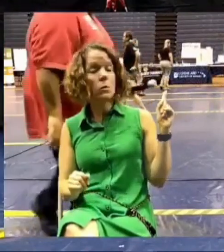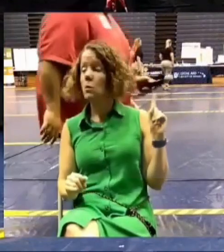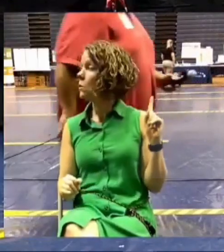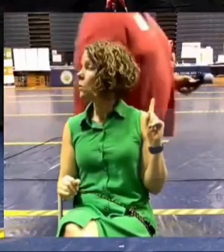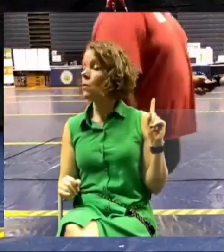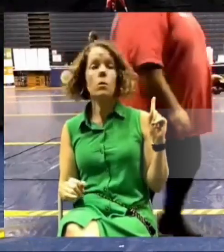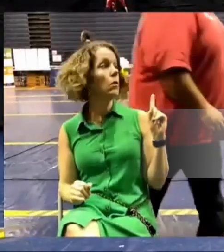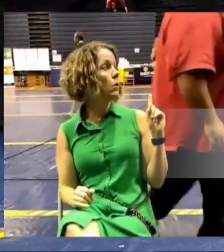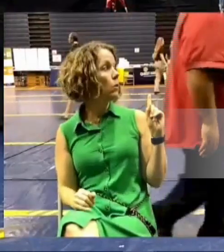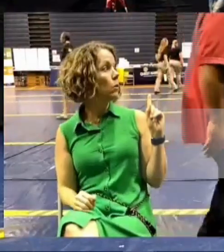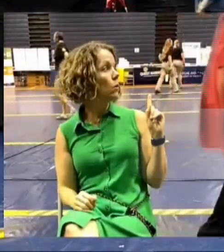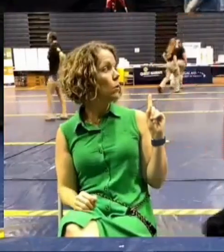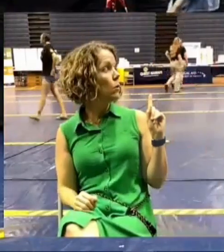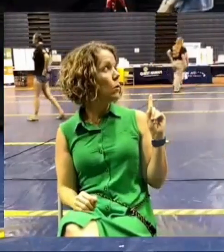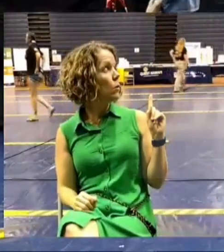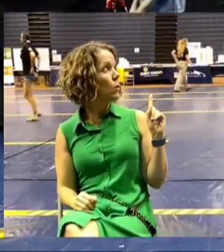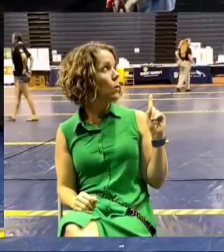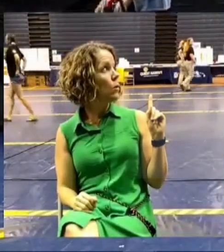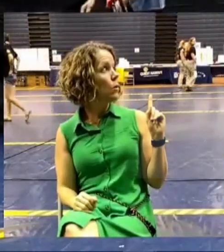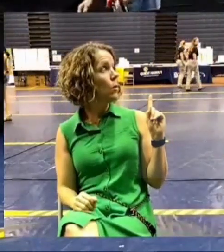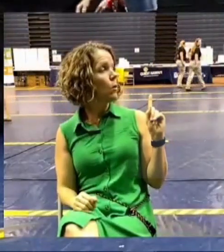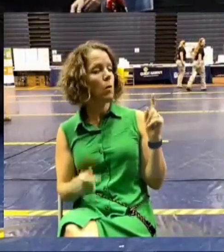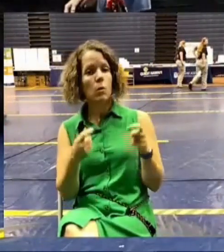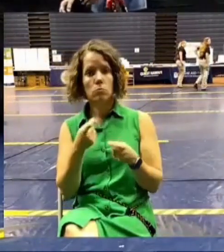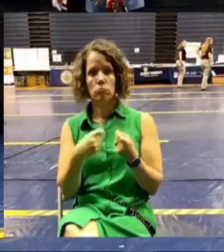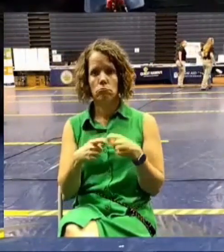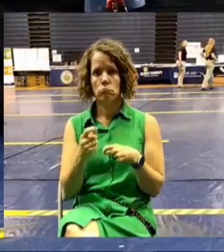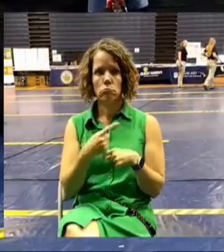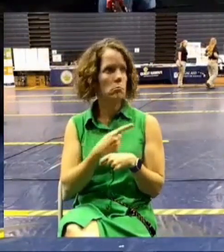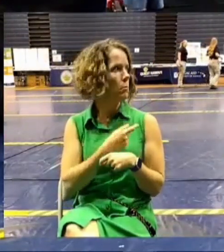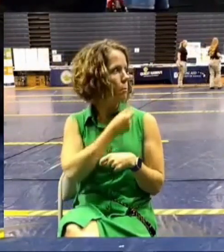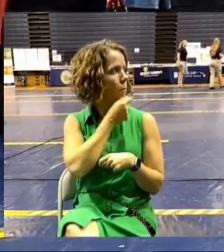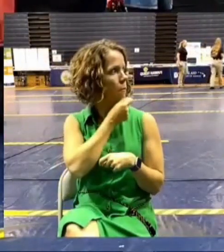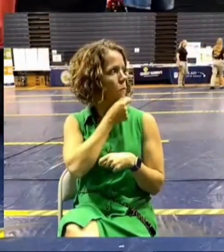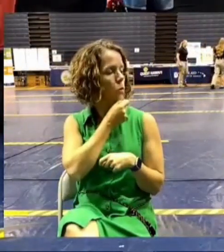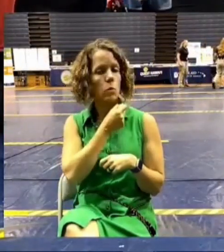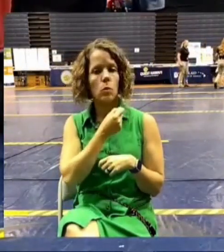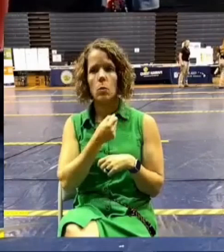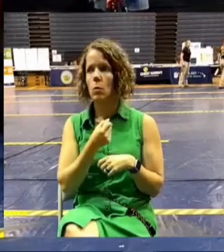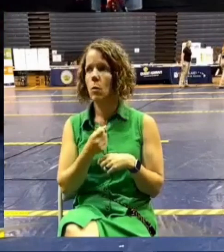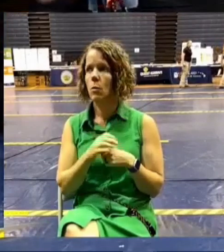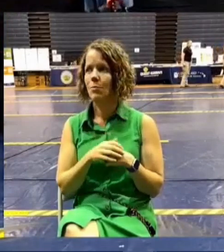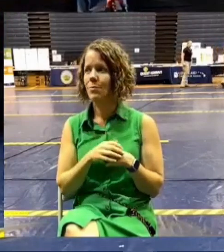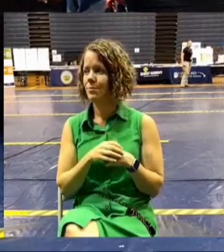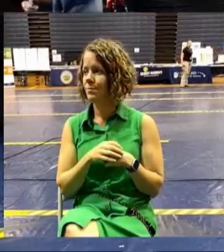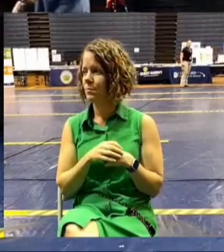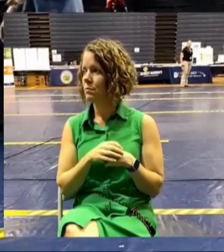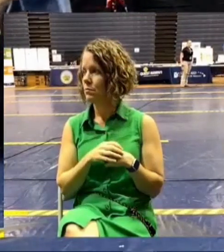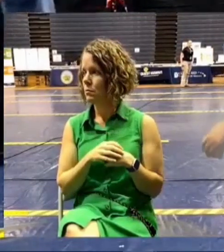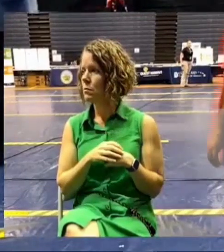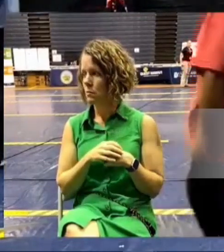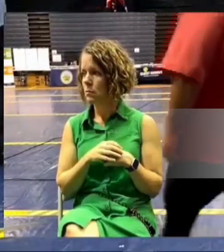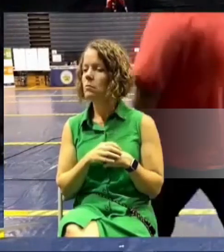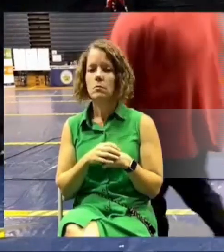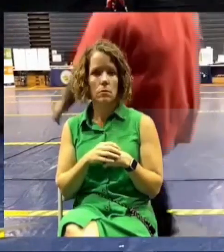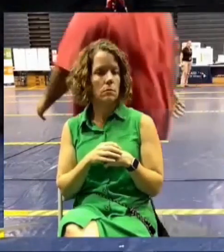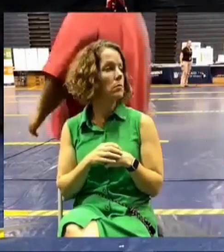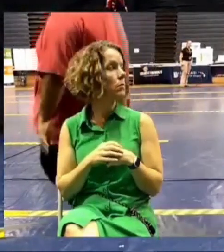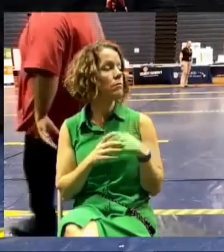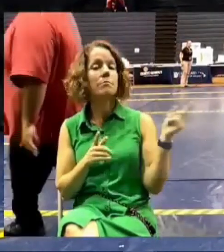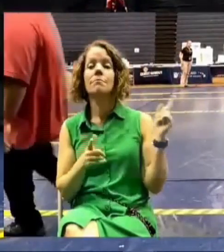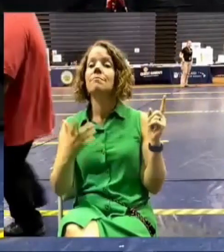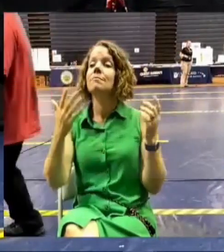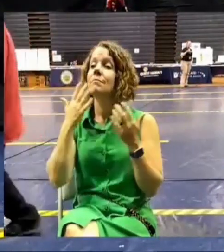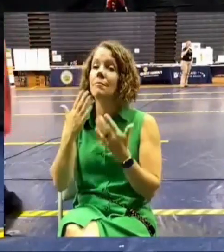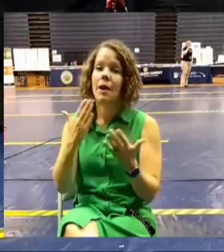But we mahalo you, and Mayor, would you like to close out tonight and mahalo everyone? Hold on, wait. Down on the mic, so nothing will be on online. Okay, again, just